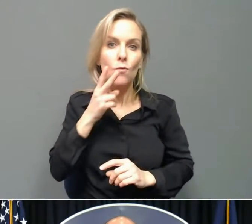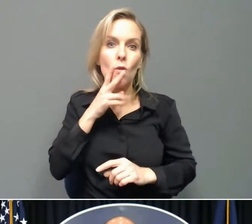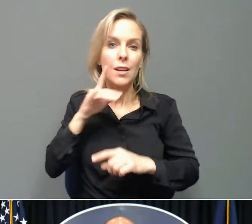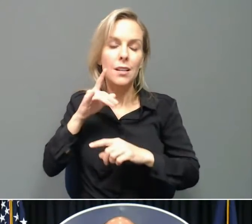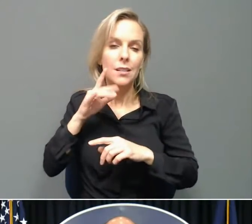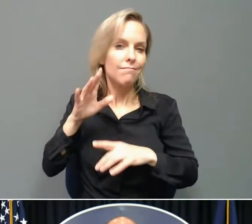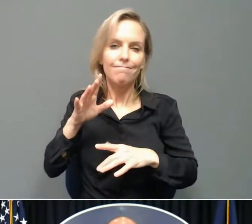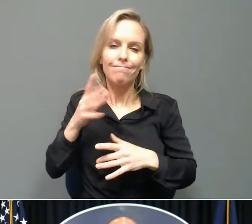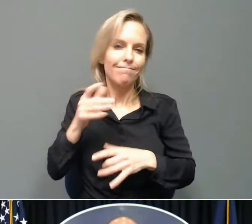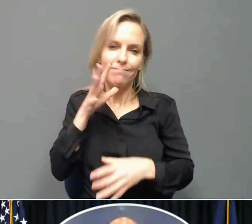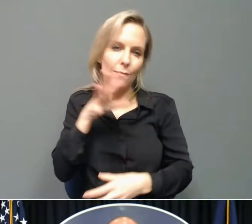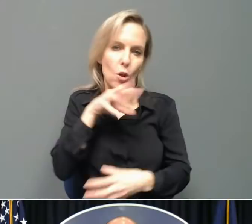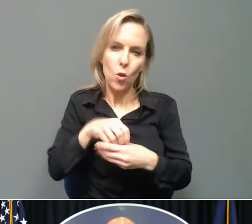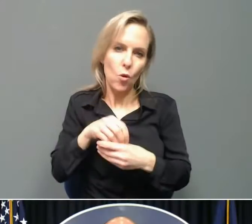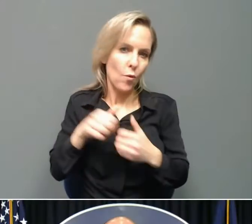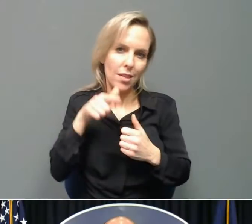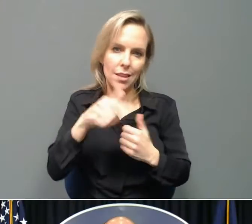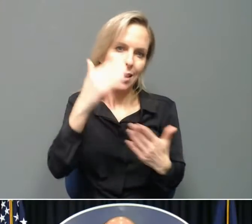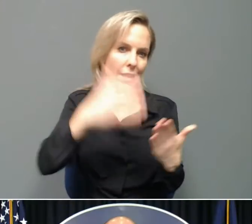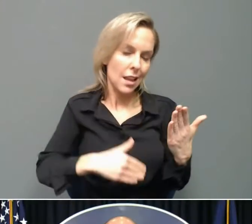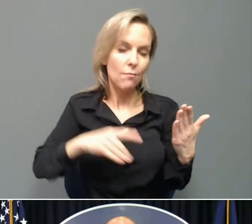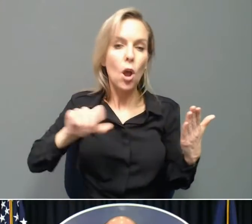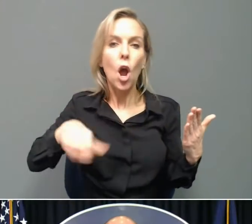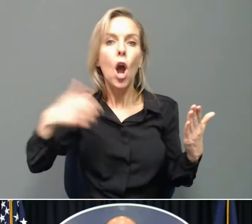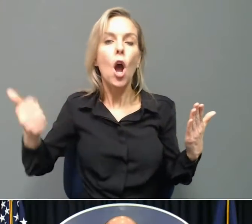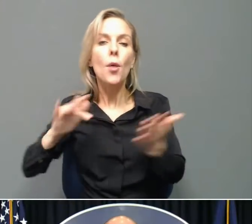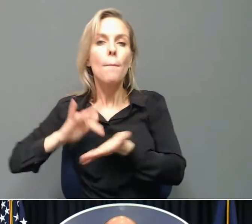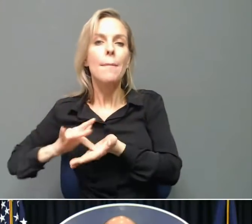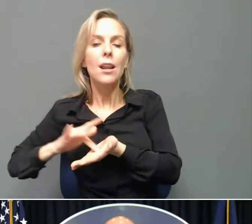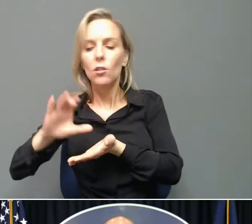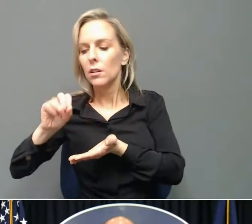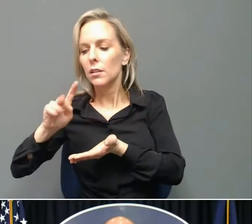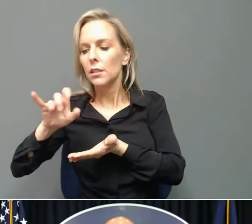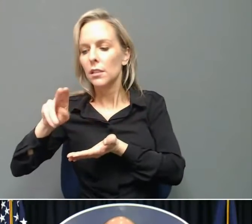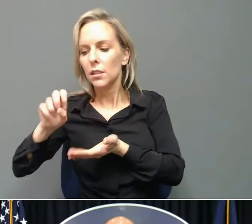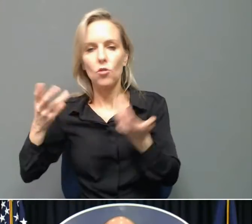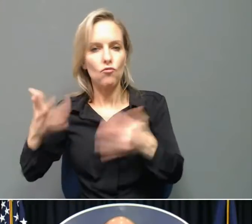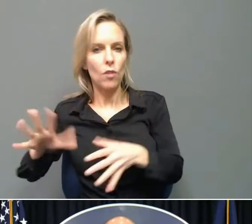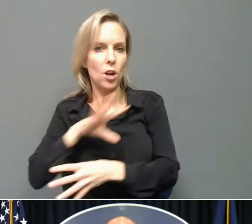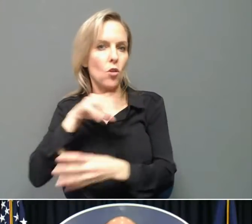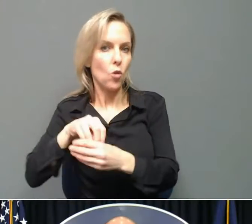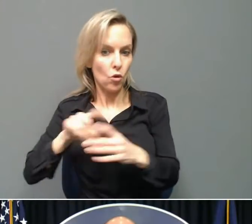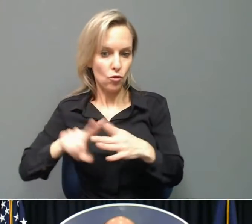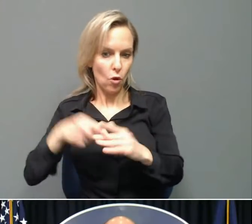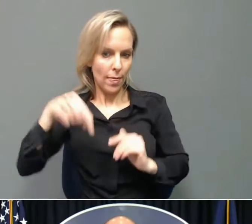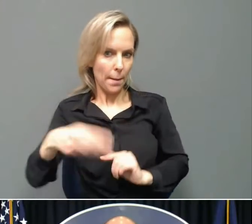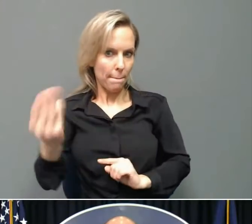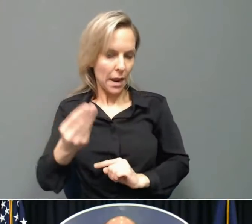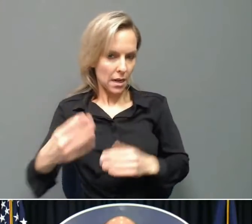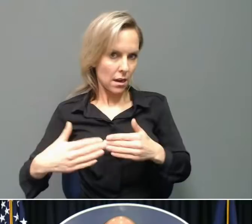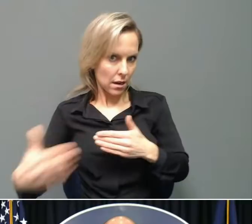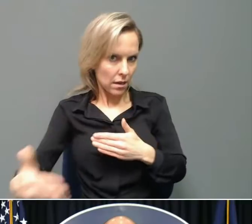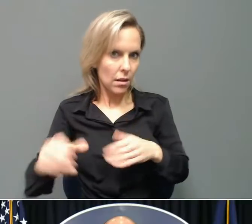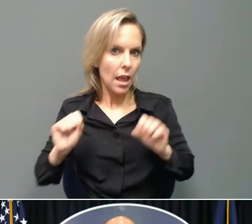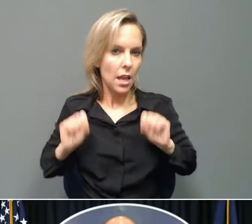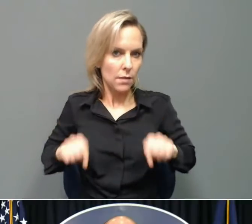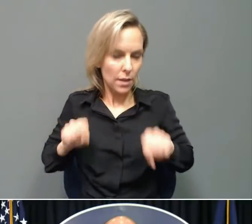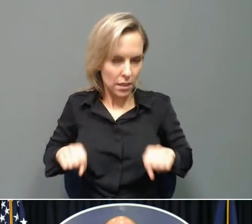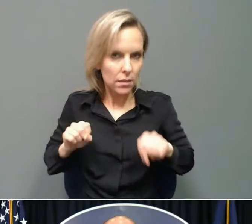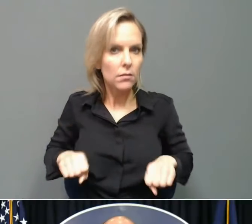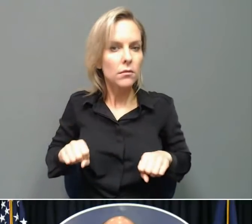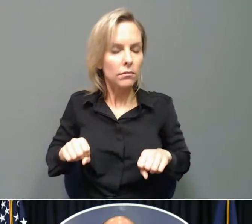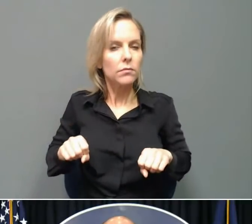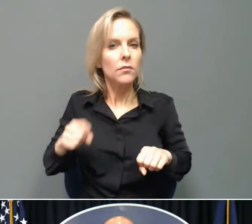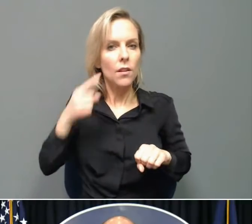be included in this, but all the other medical conditions are included starting Monday as eligibility for